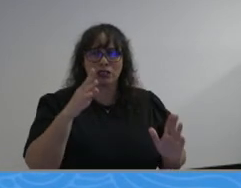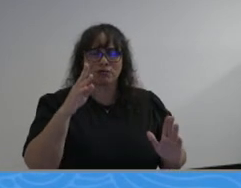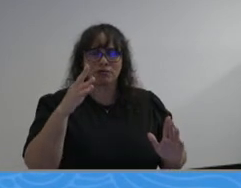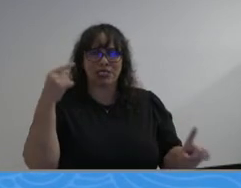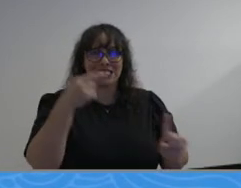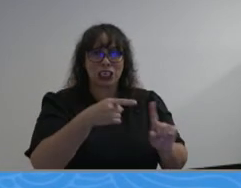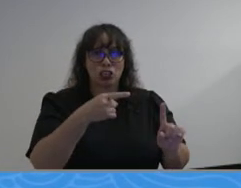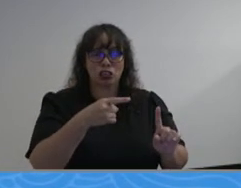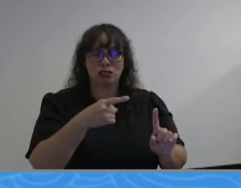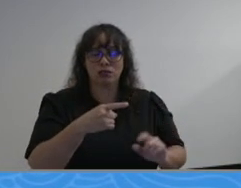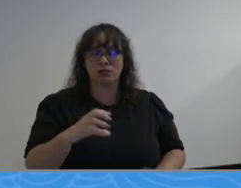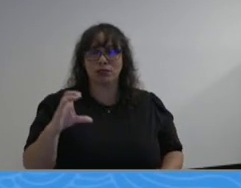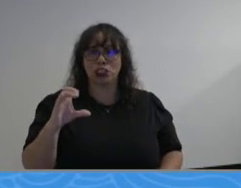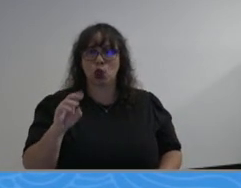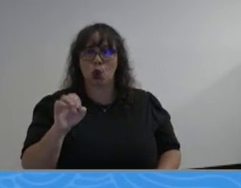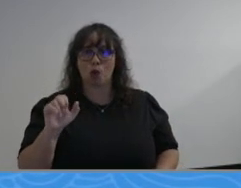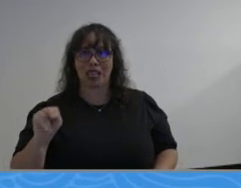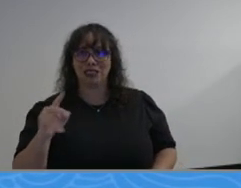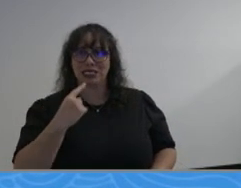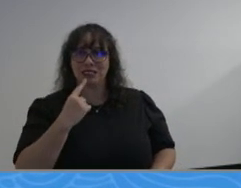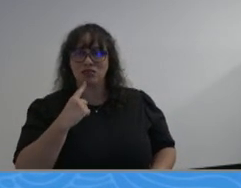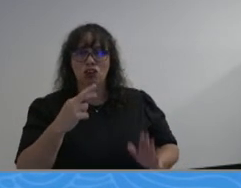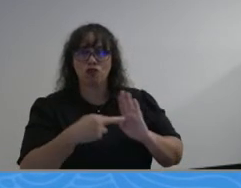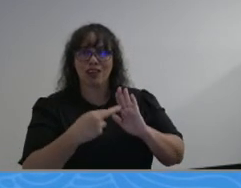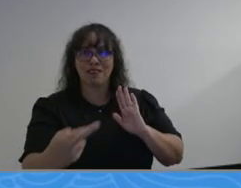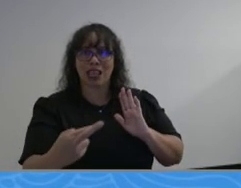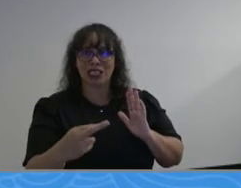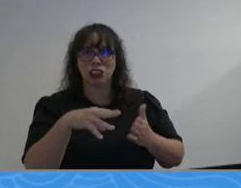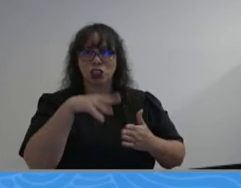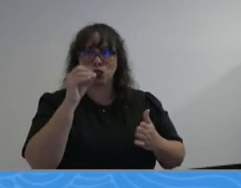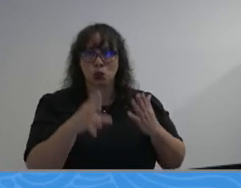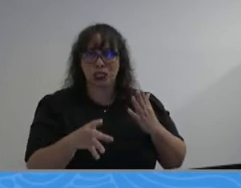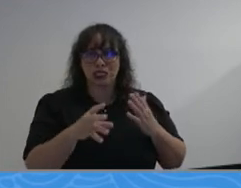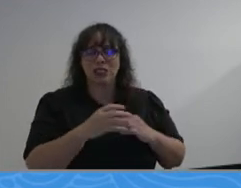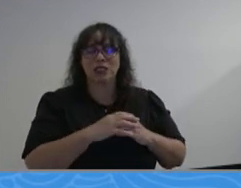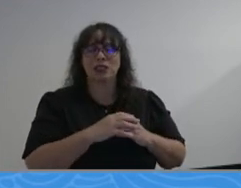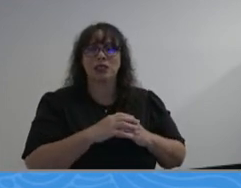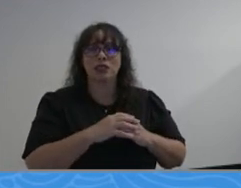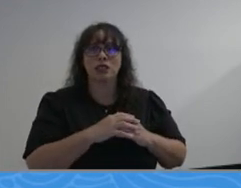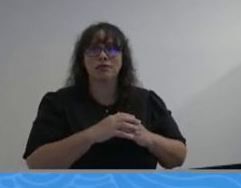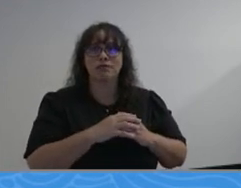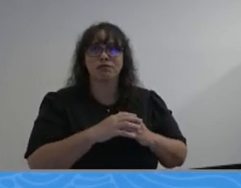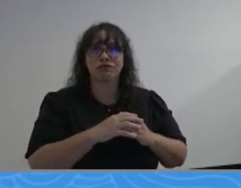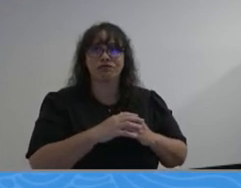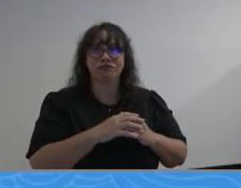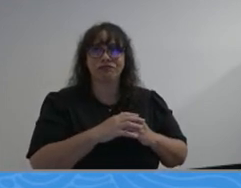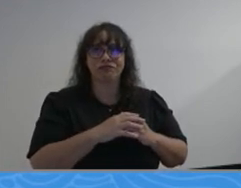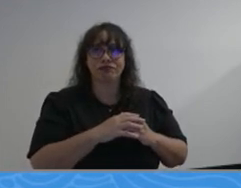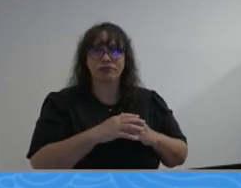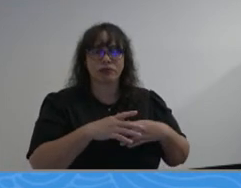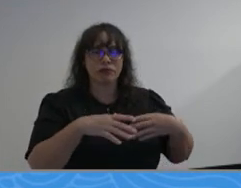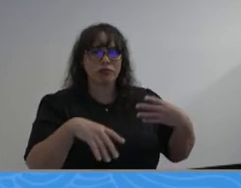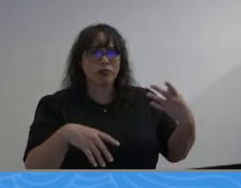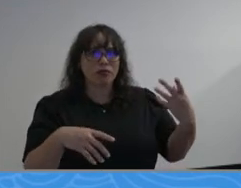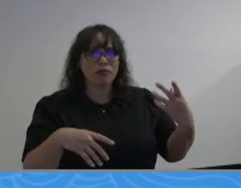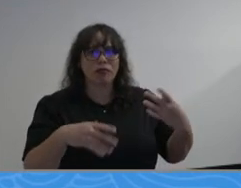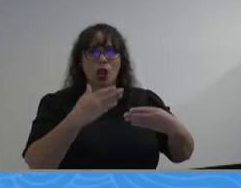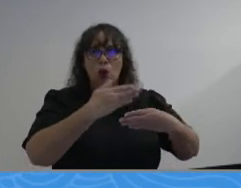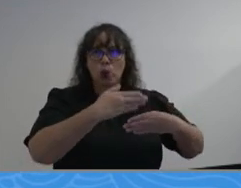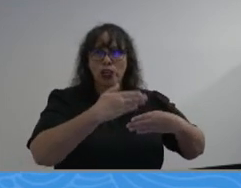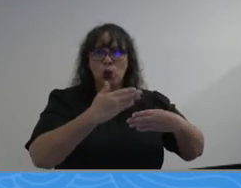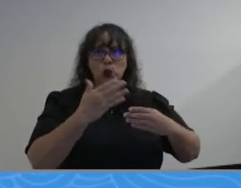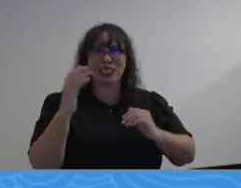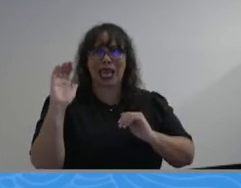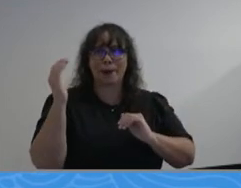Coleman alluded to, reflects our students, what we're referring to as, you know, windows and mirrors for